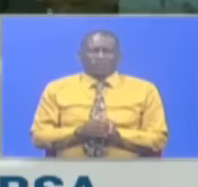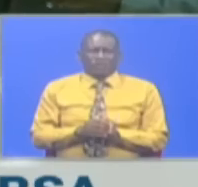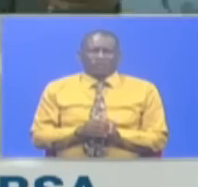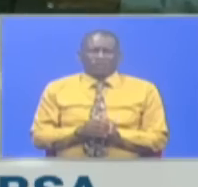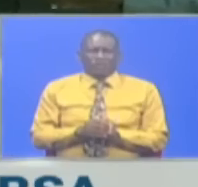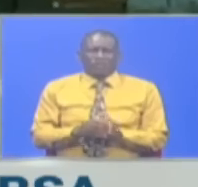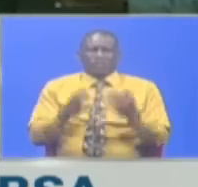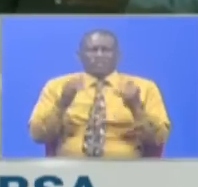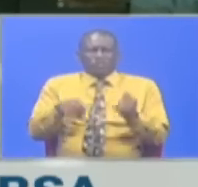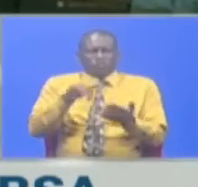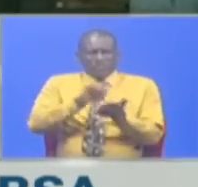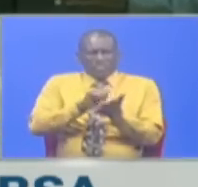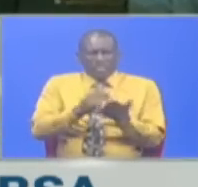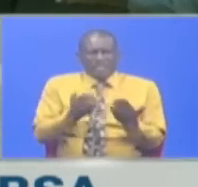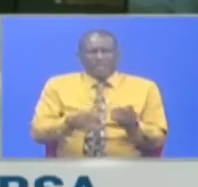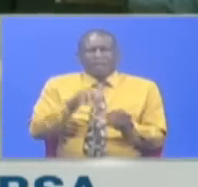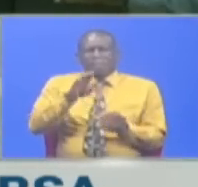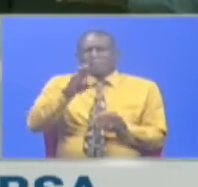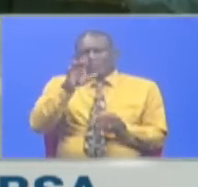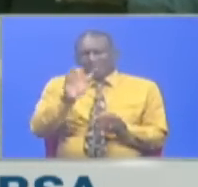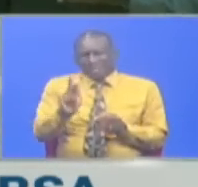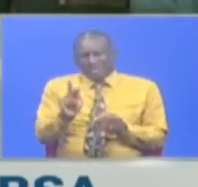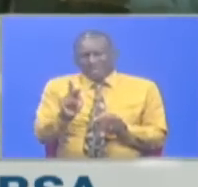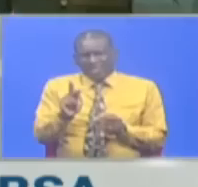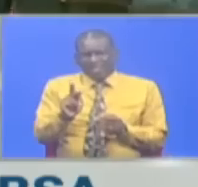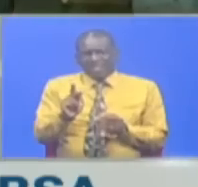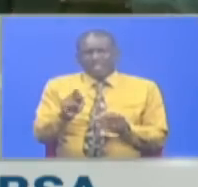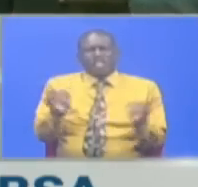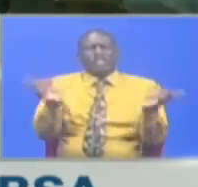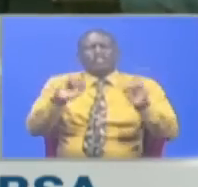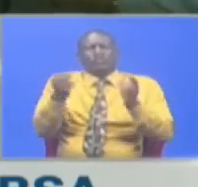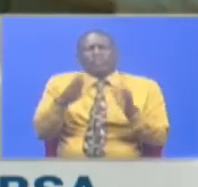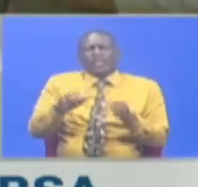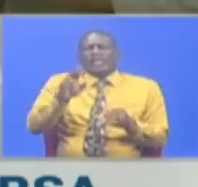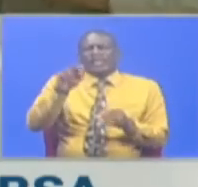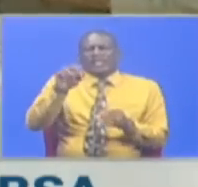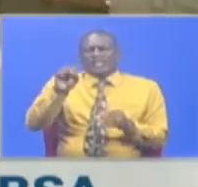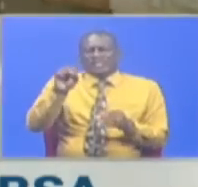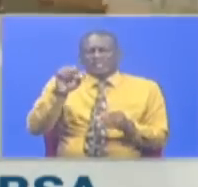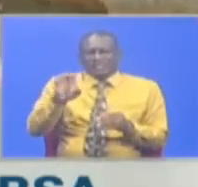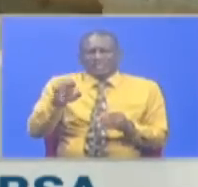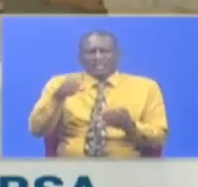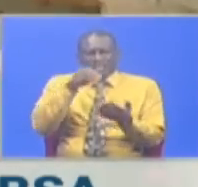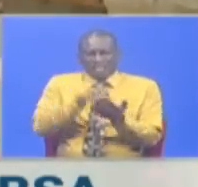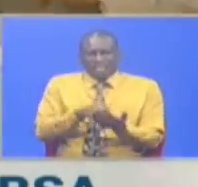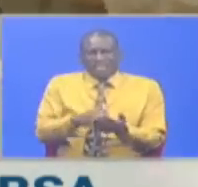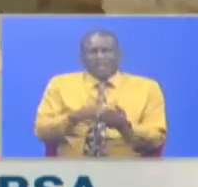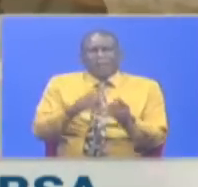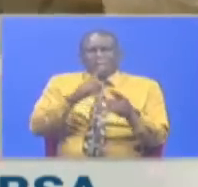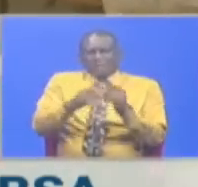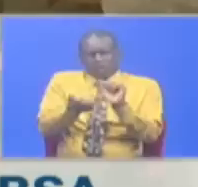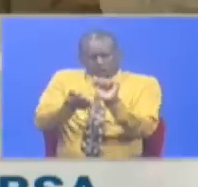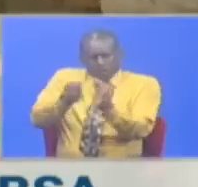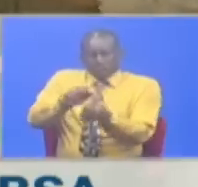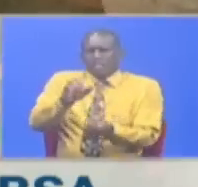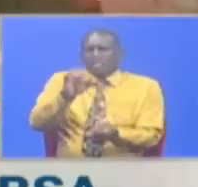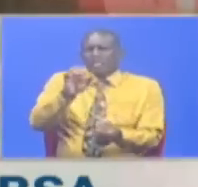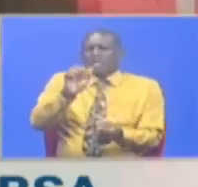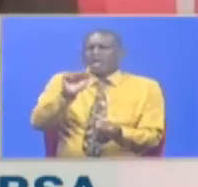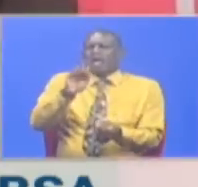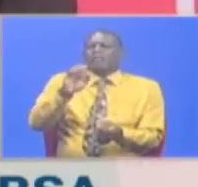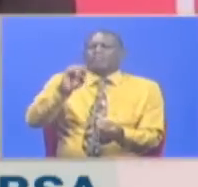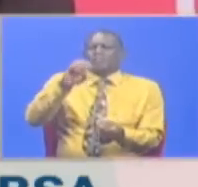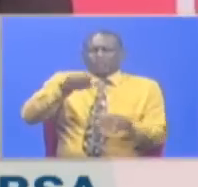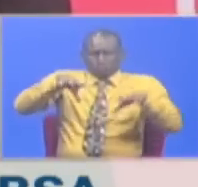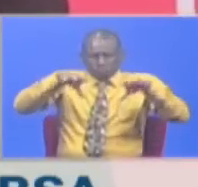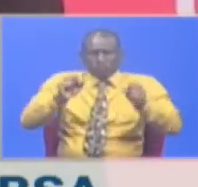And with that, the BBK ticker is no longer at the Nairobi Securities Exchange. Instead, Absa has taken over. I